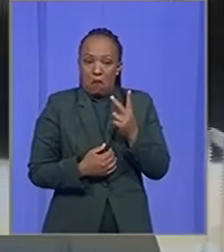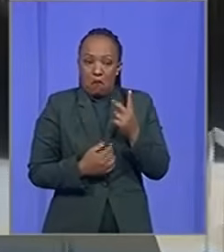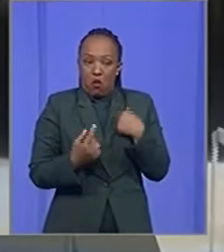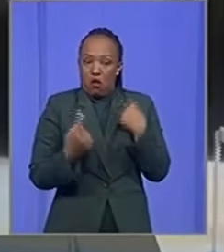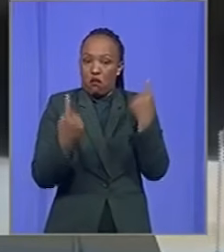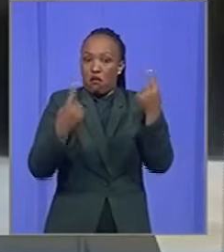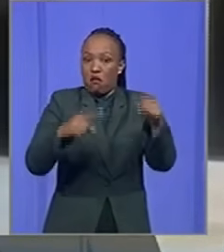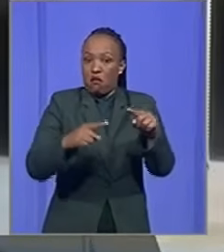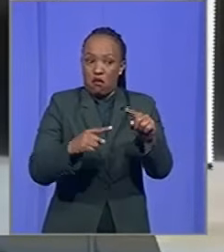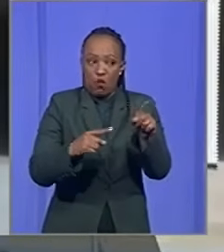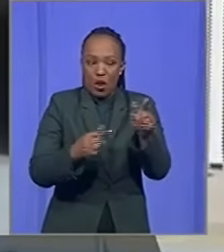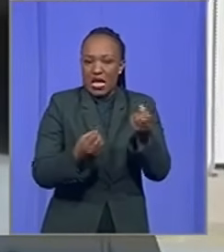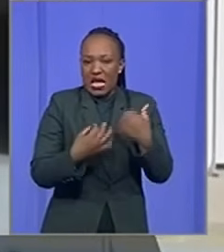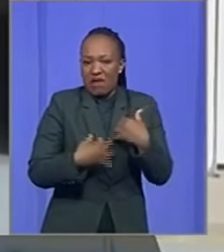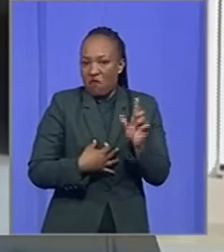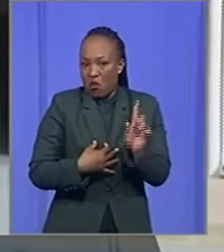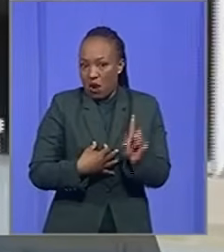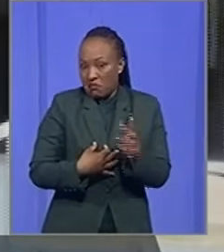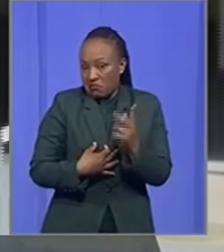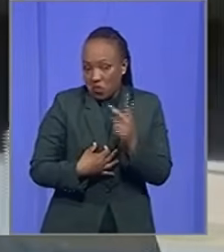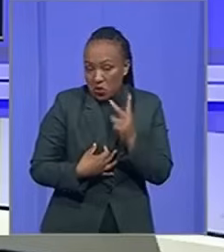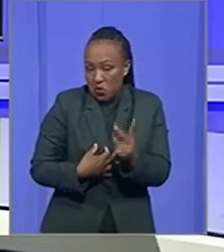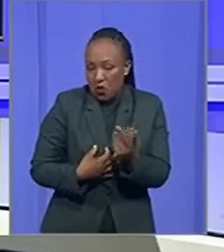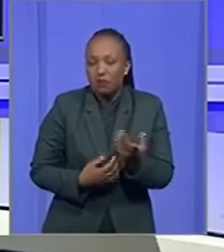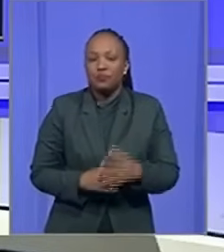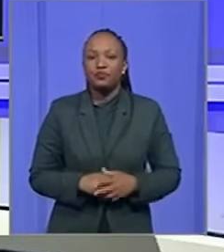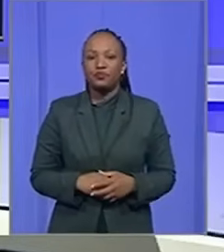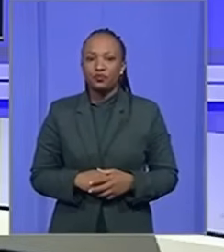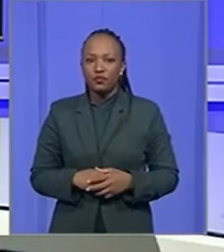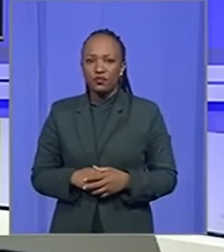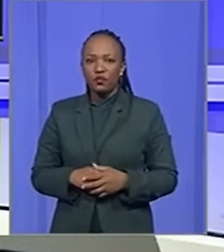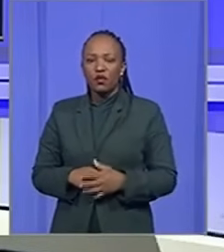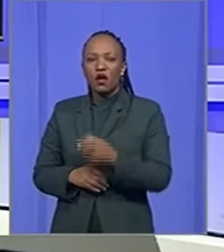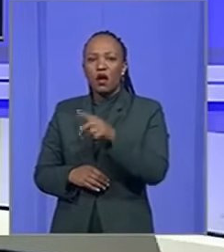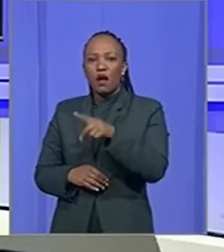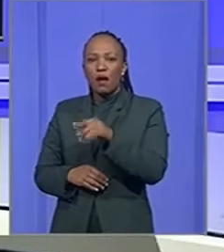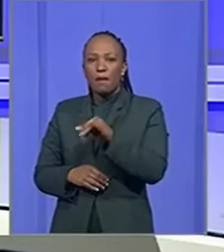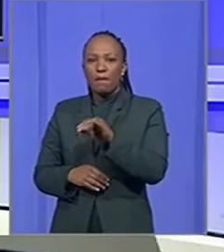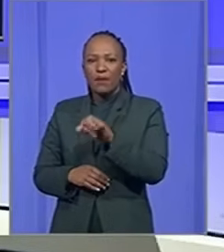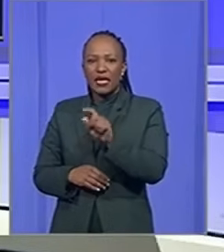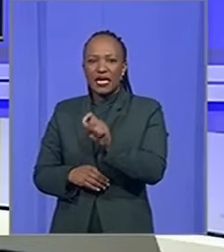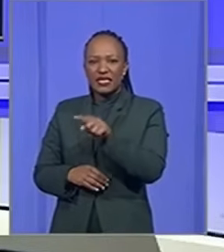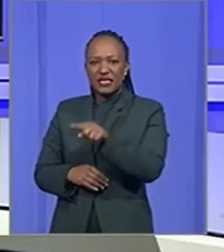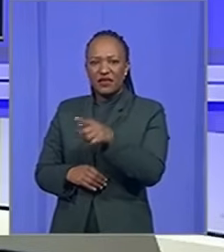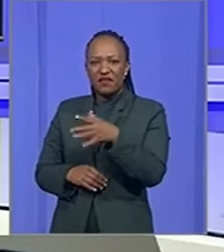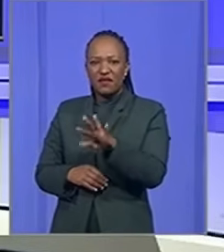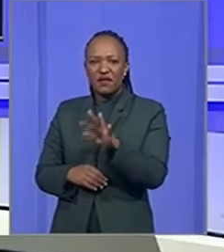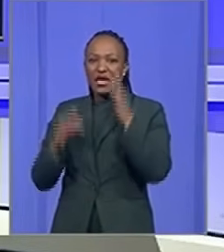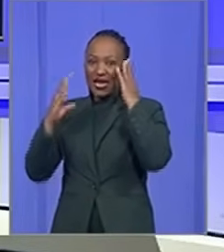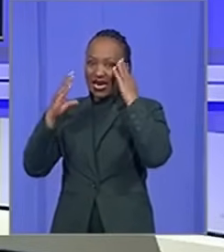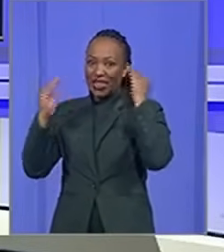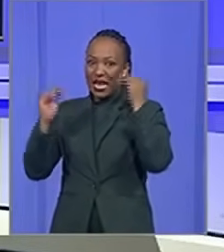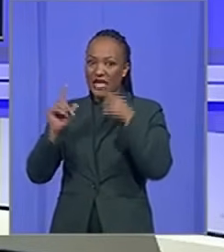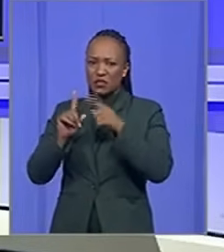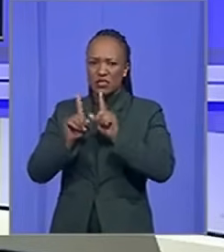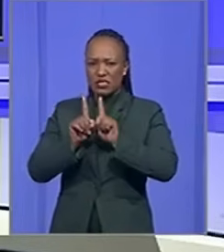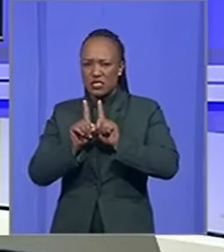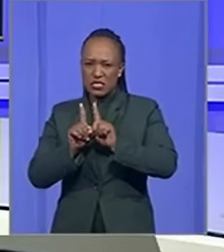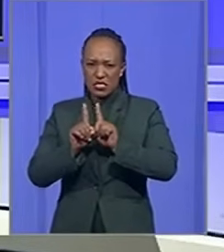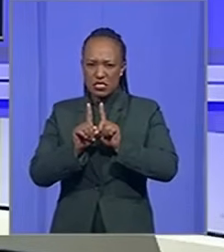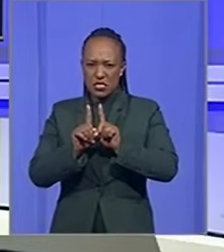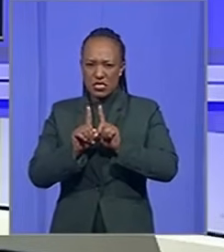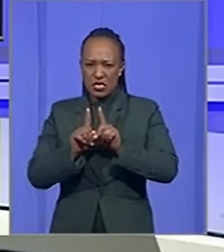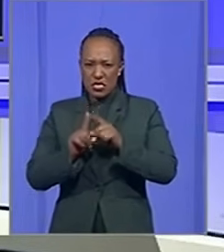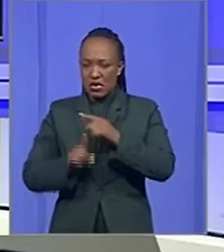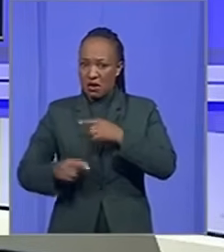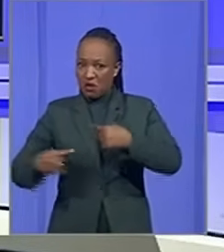e ntlela ka eng. Jwale Pieter Versma wa Netherlands o ne o beile merebele selemong se fetileng. Ha wa